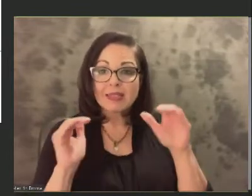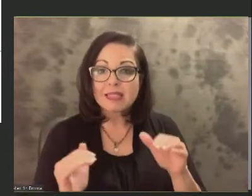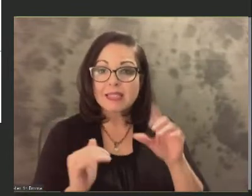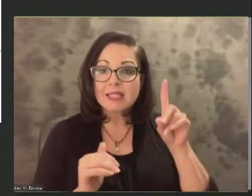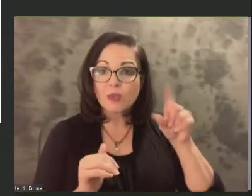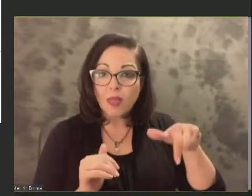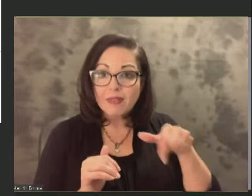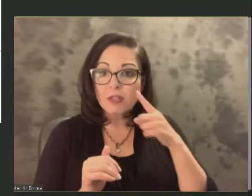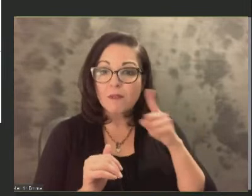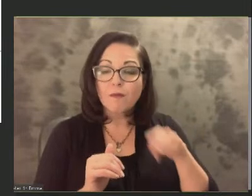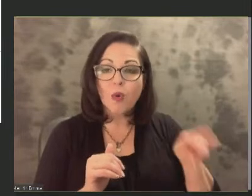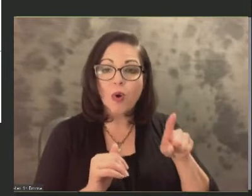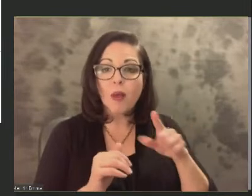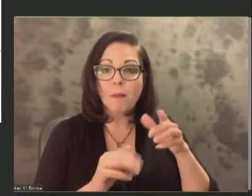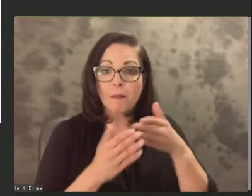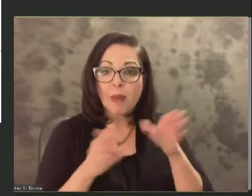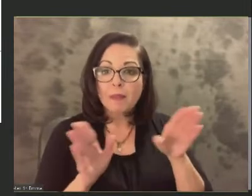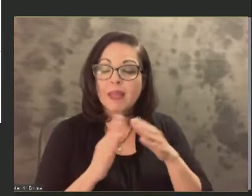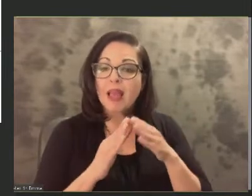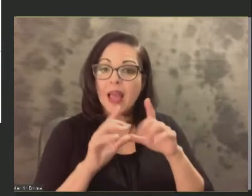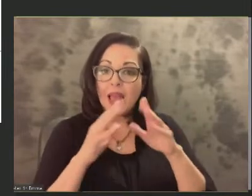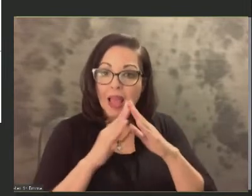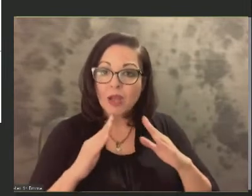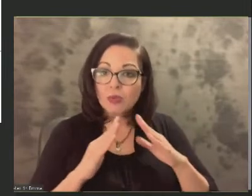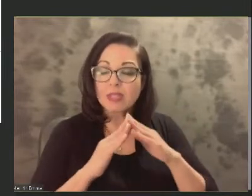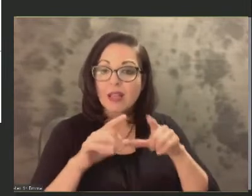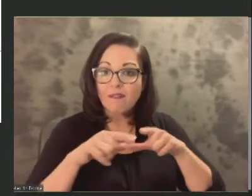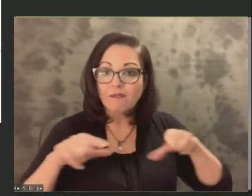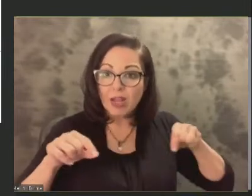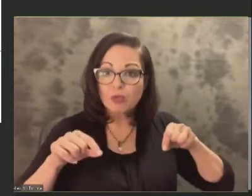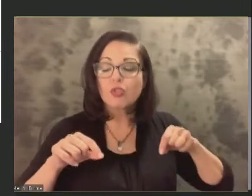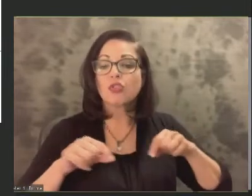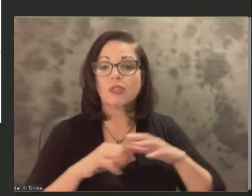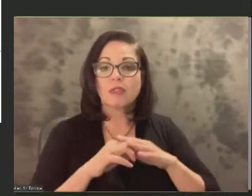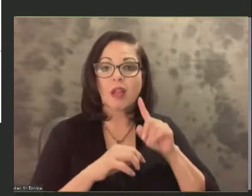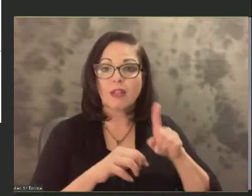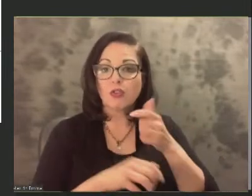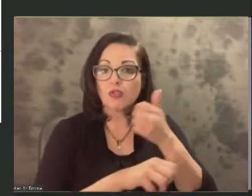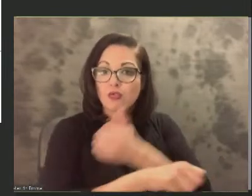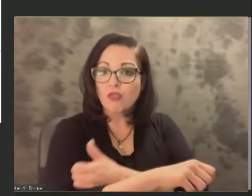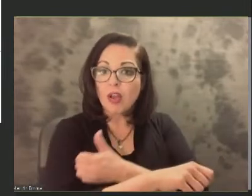disqualification of public housing vouchers based on criminal and drug history.